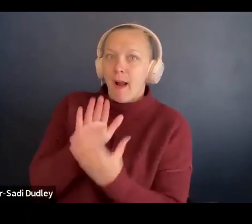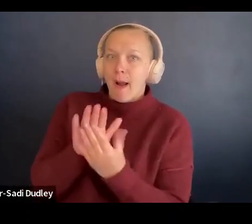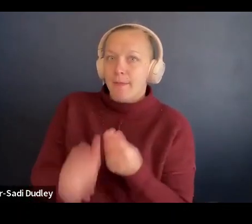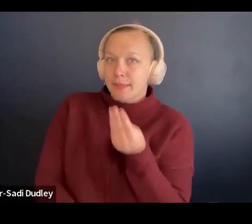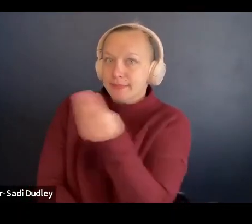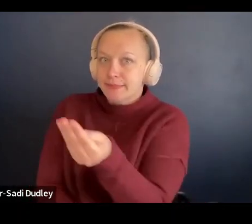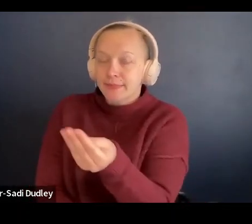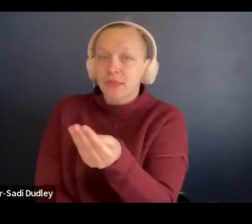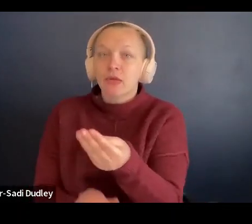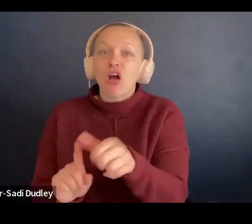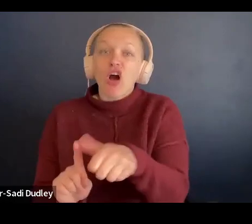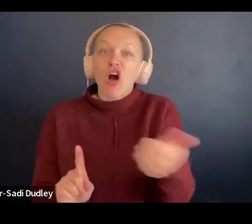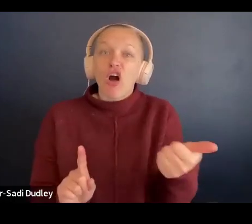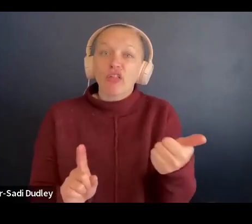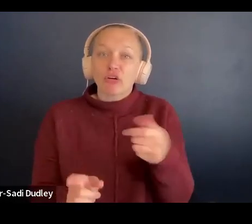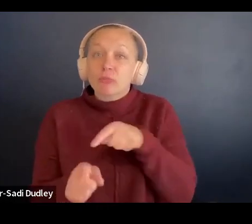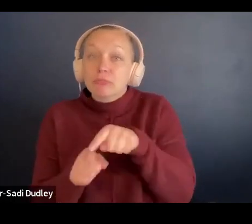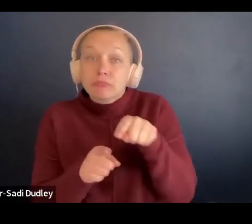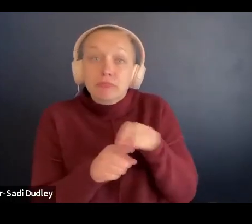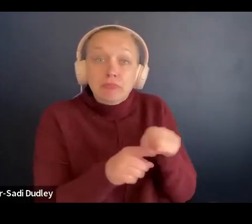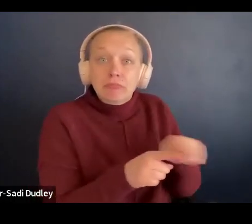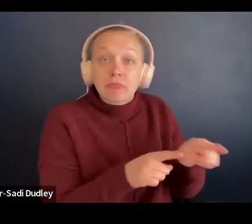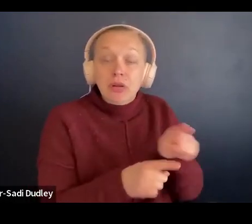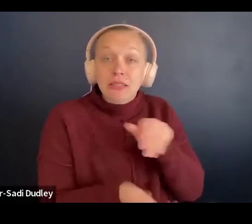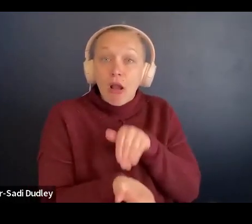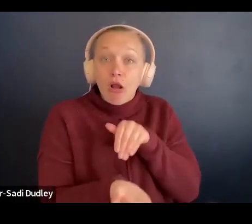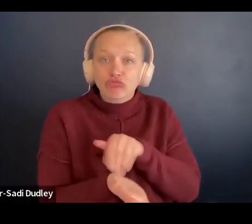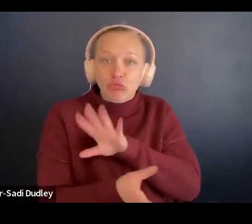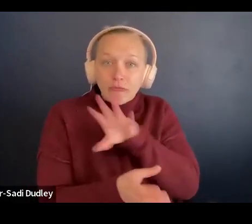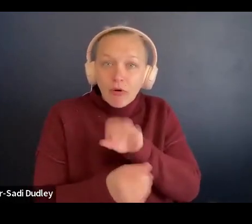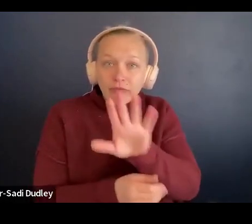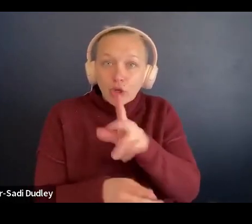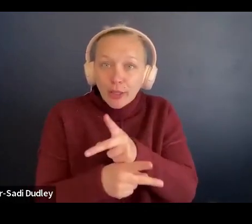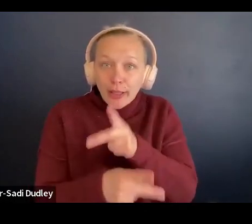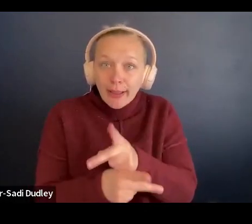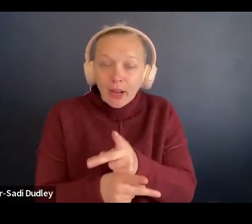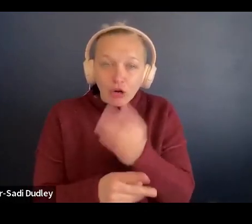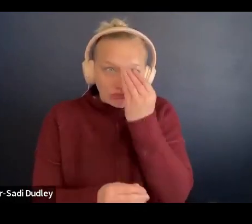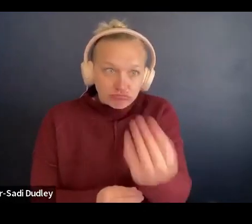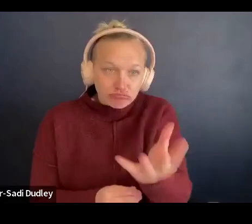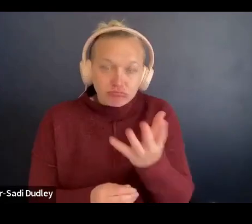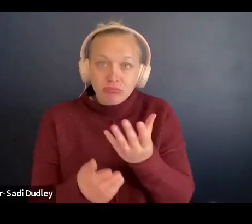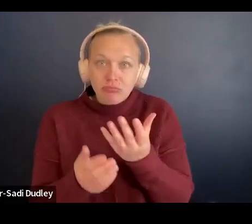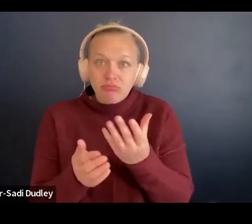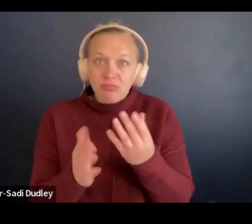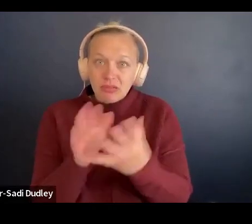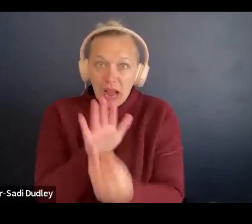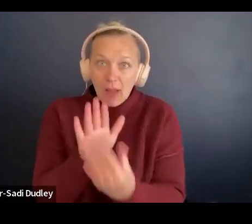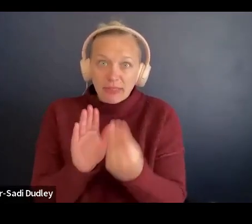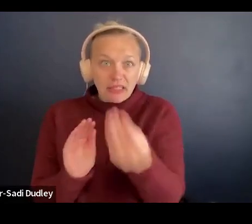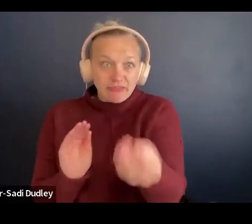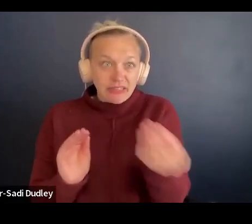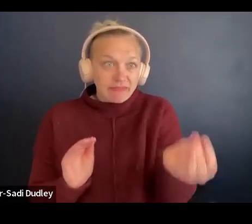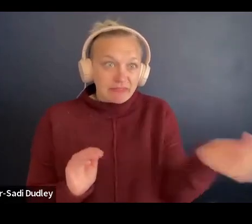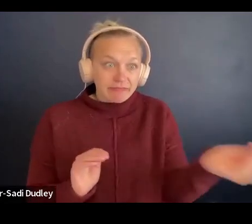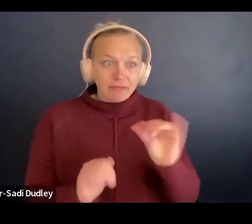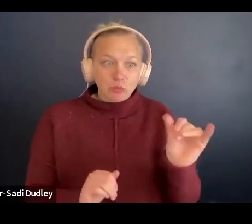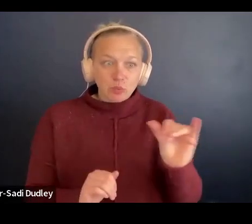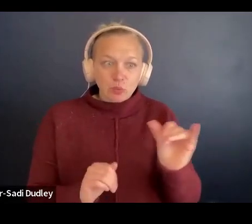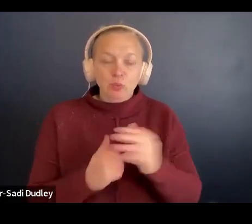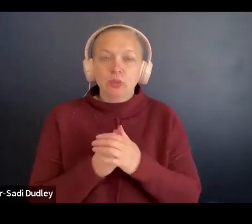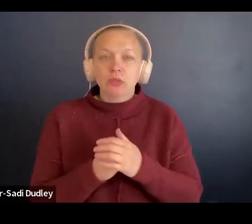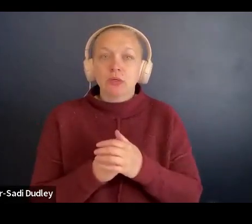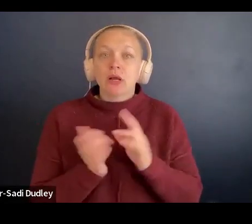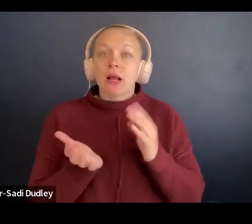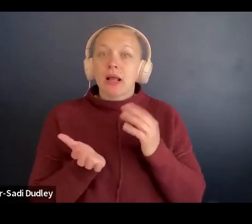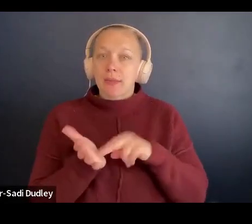who will oversee your care in what could be a life-threatening situation. This includes doctors who will